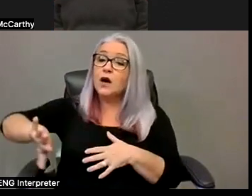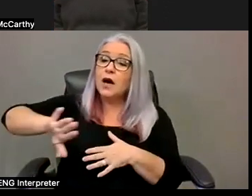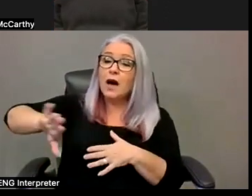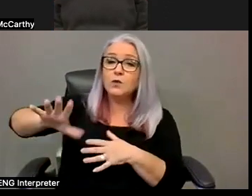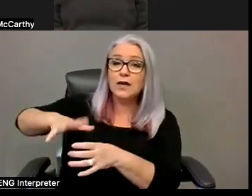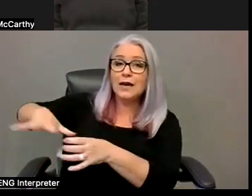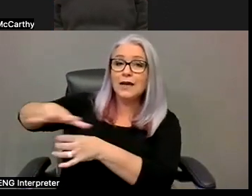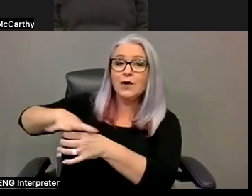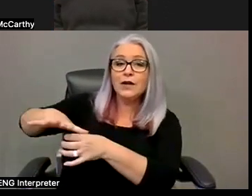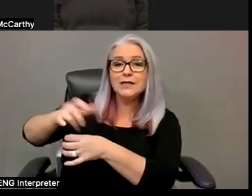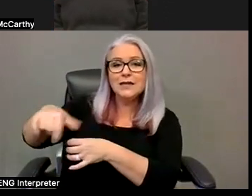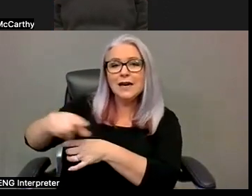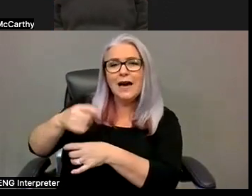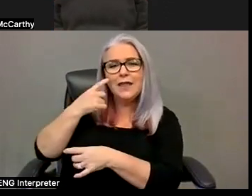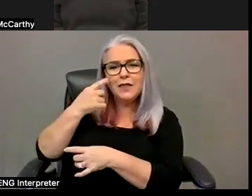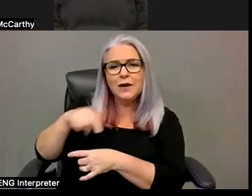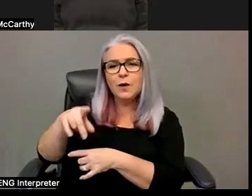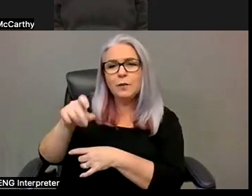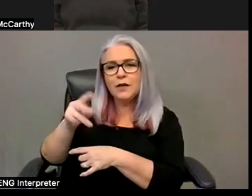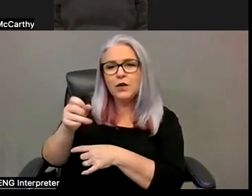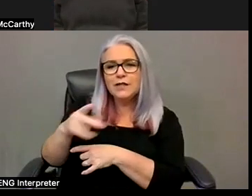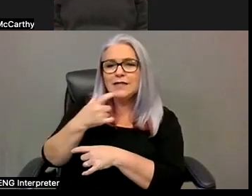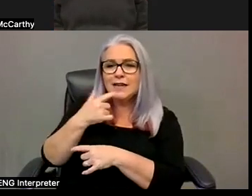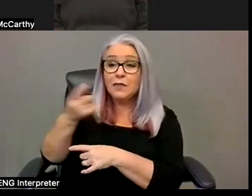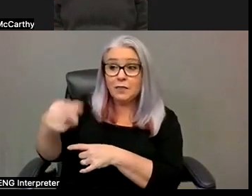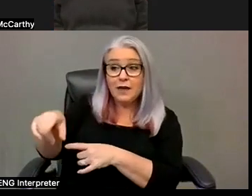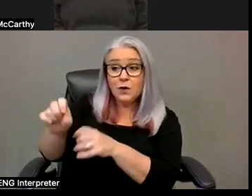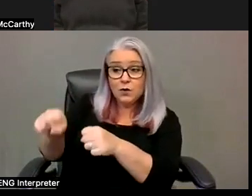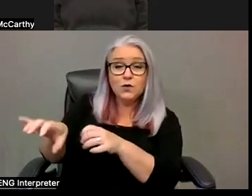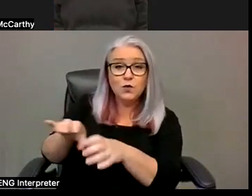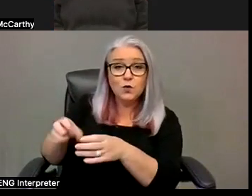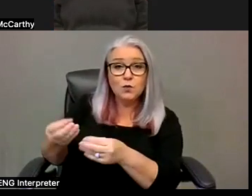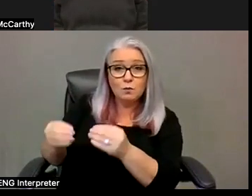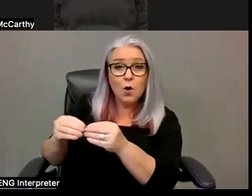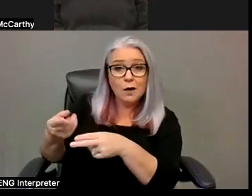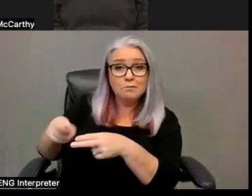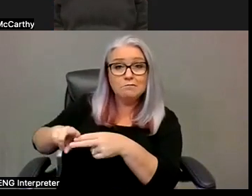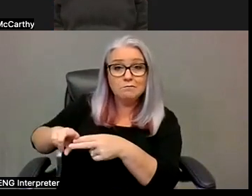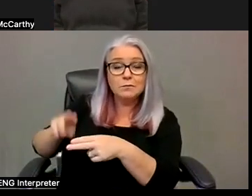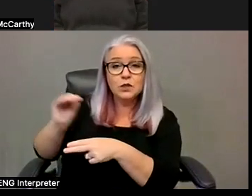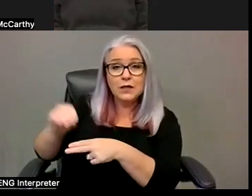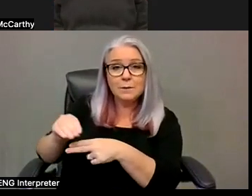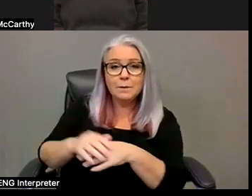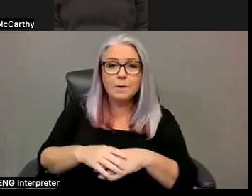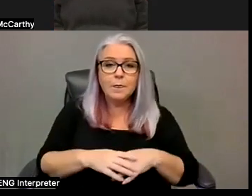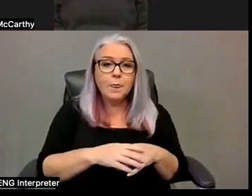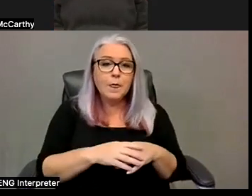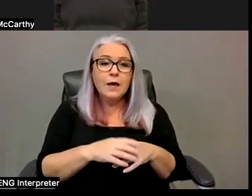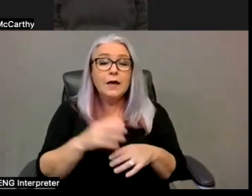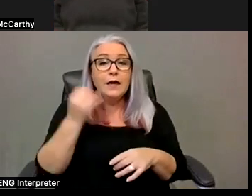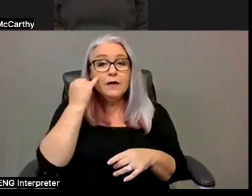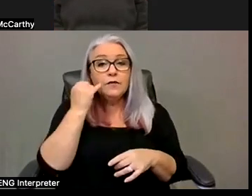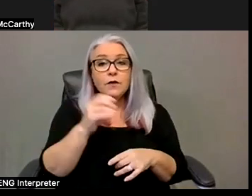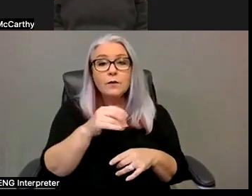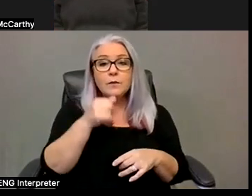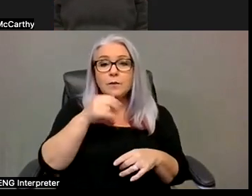part of what I think what Peter is saying is they could probably do more with that. And in addition, if Ms. Phillips-Staley,